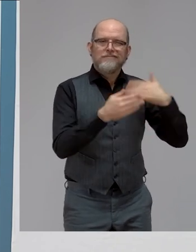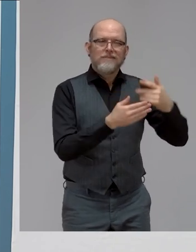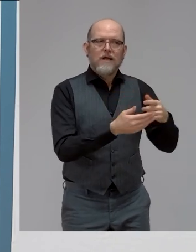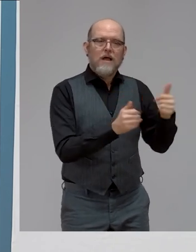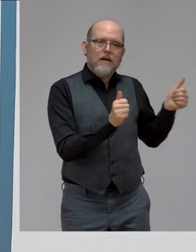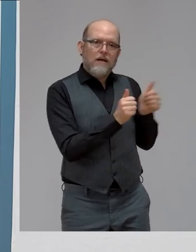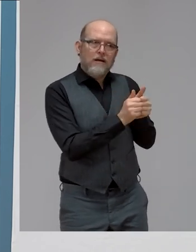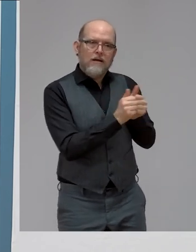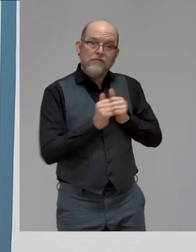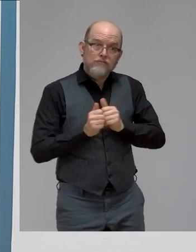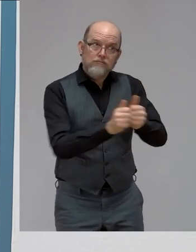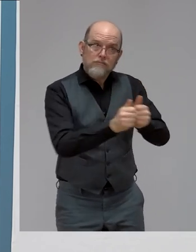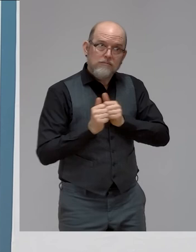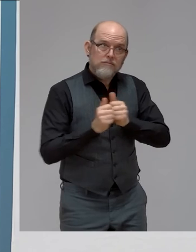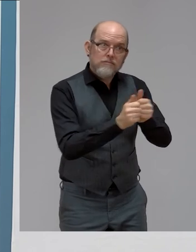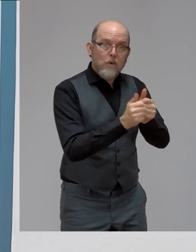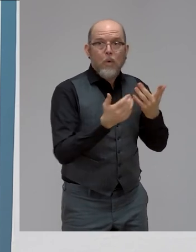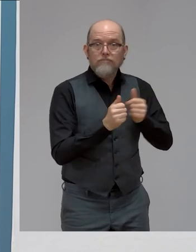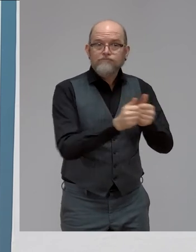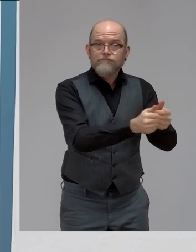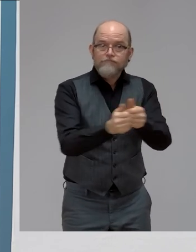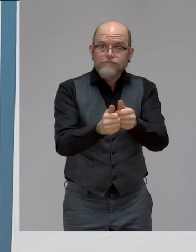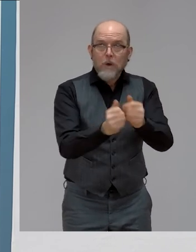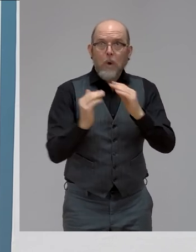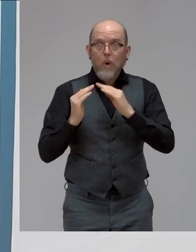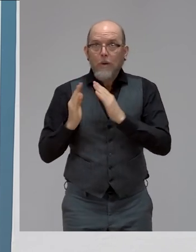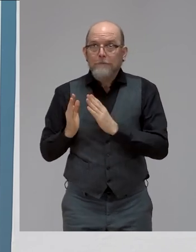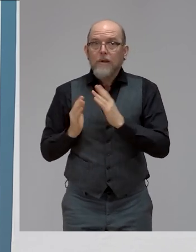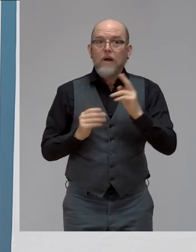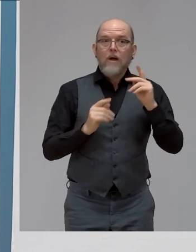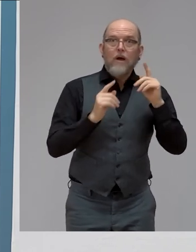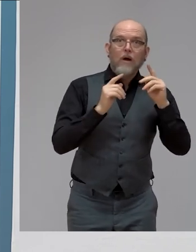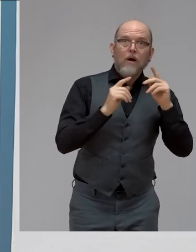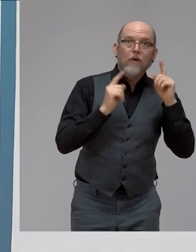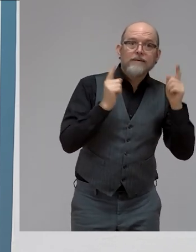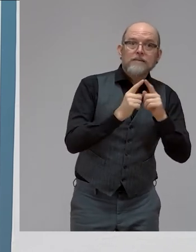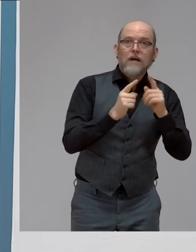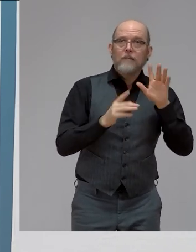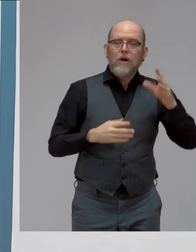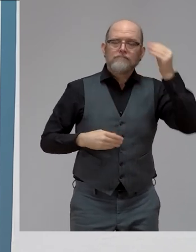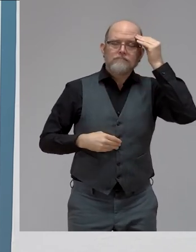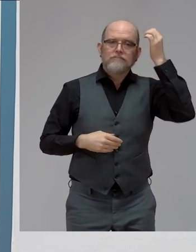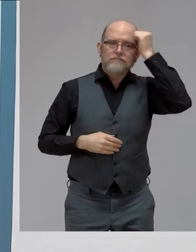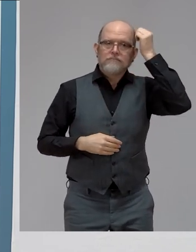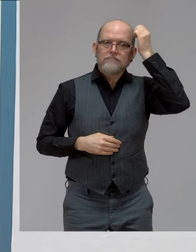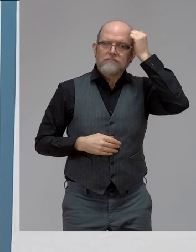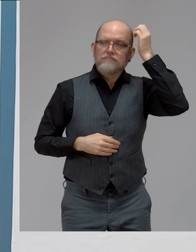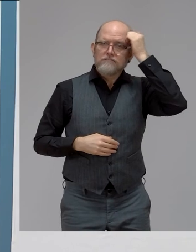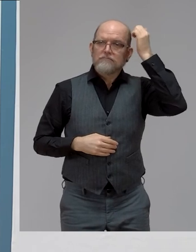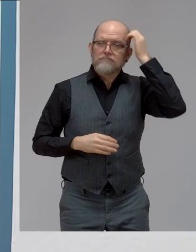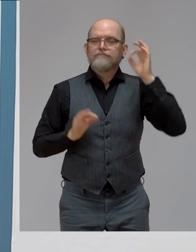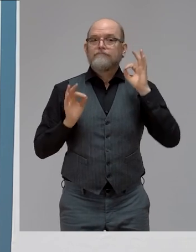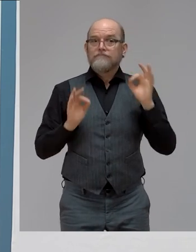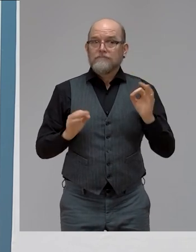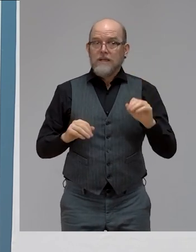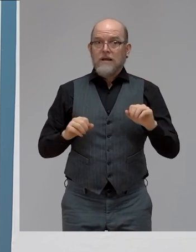house to the university and back. When I could, she let me go alone, but she